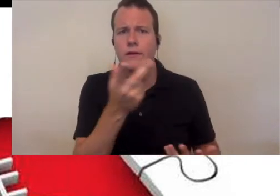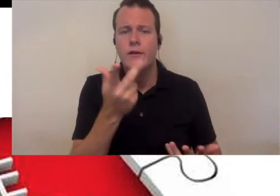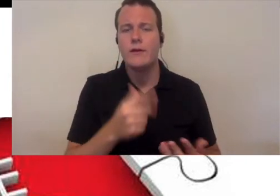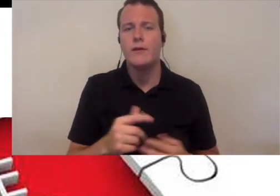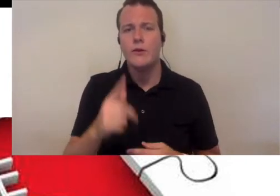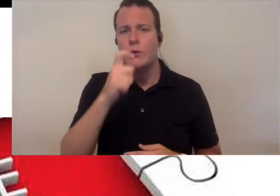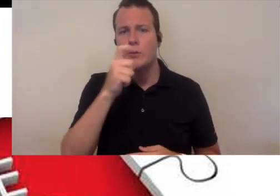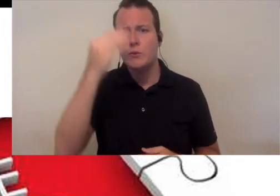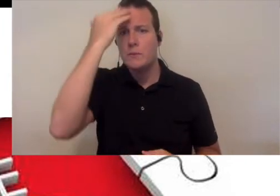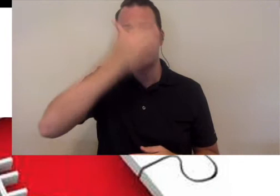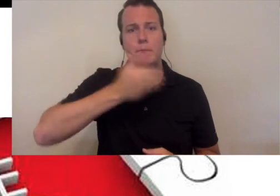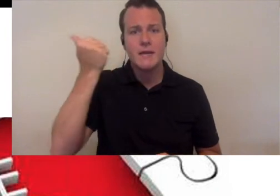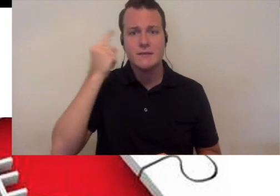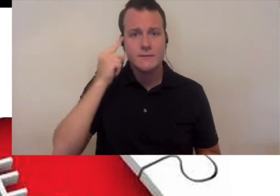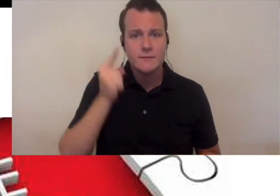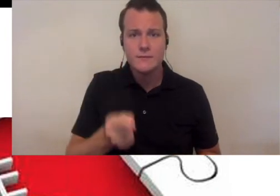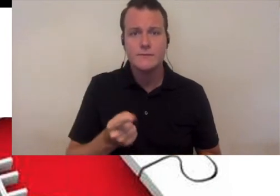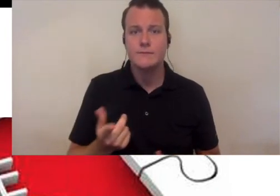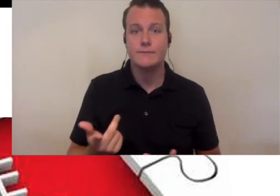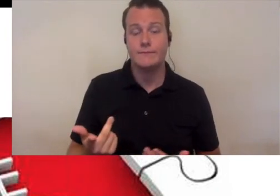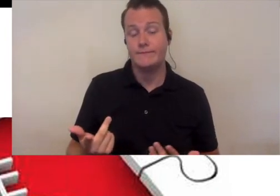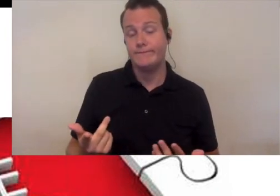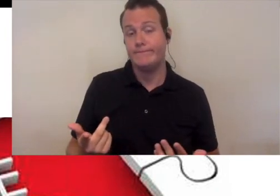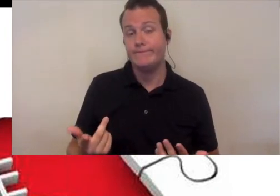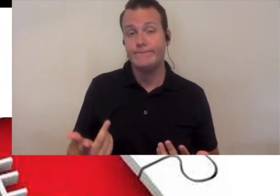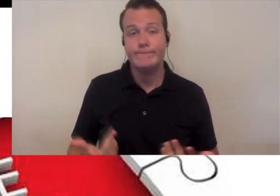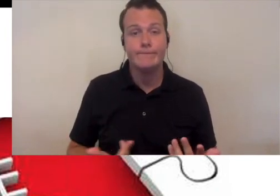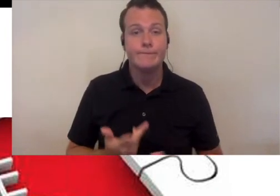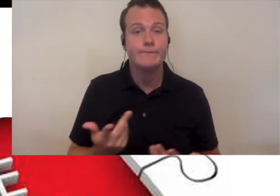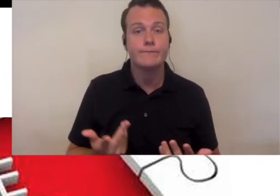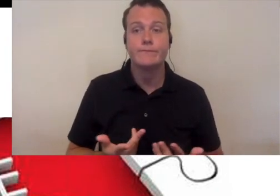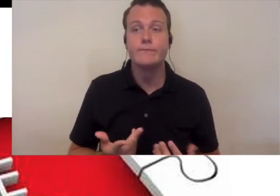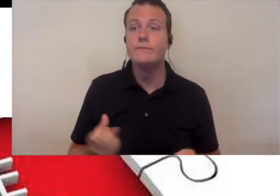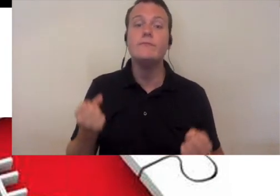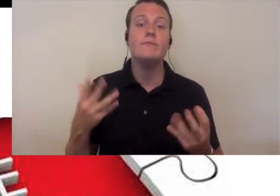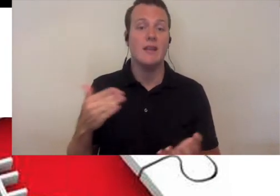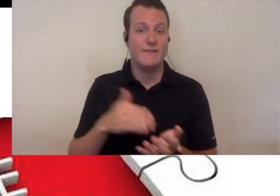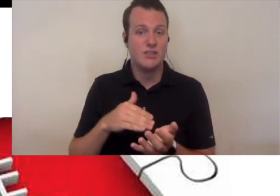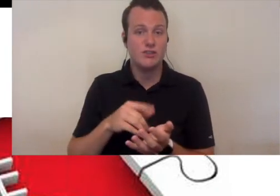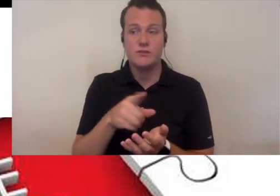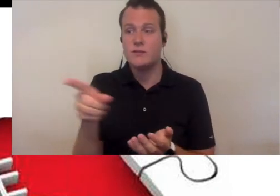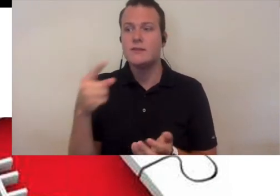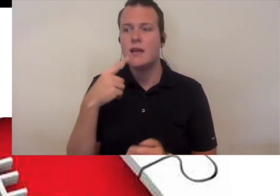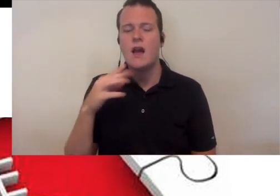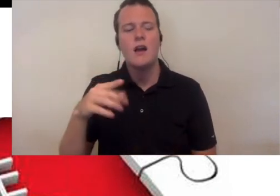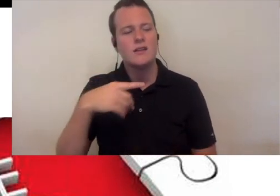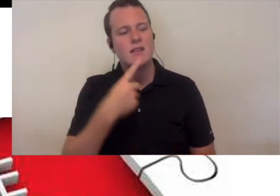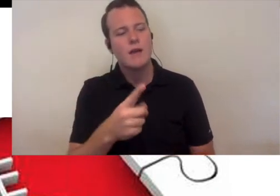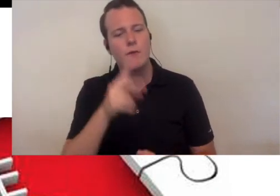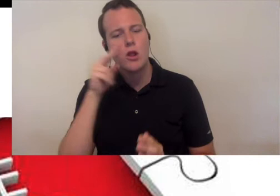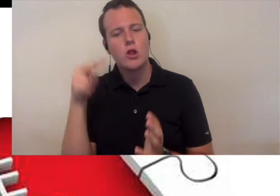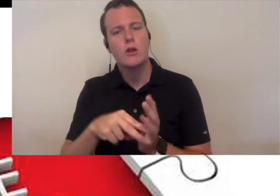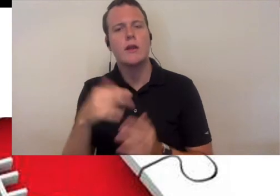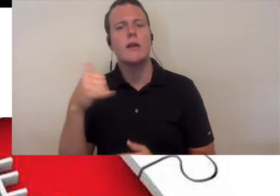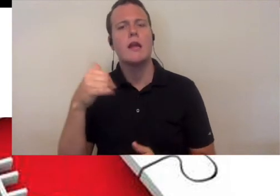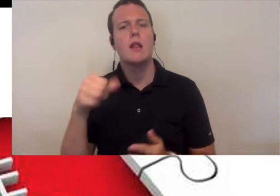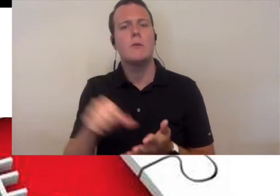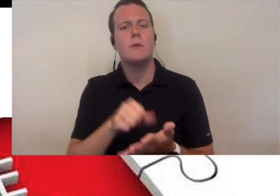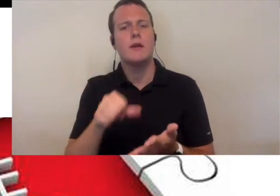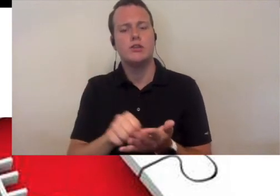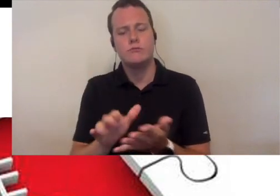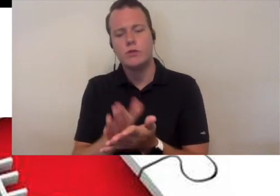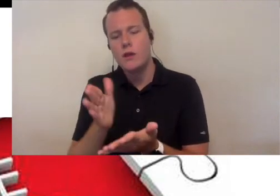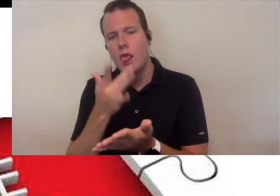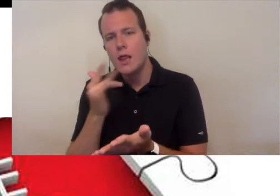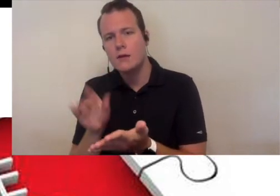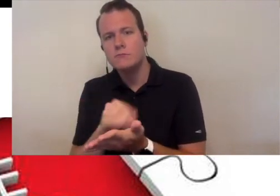them? I had several even tell me, I tell them to look in the yellow pages, talk to their friends. That is not